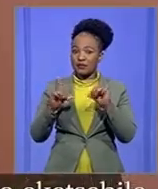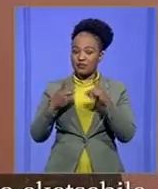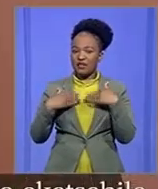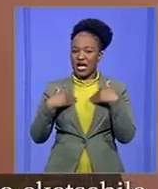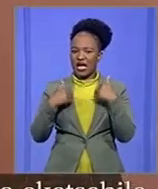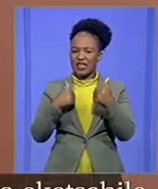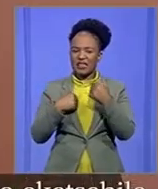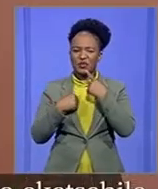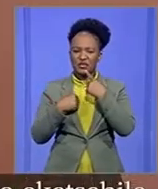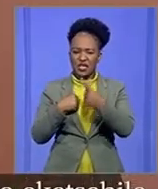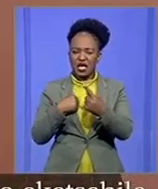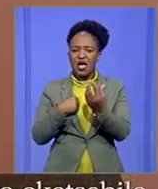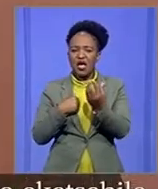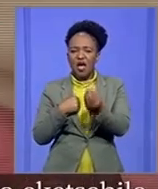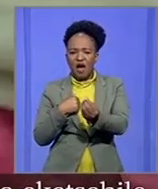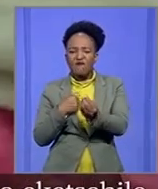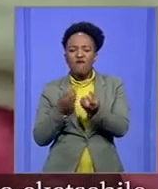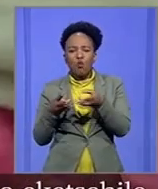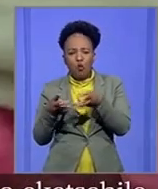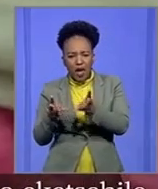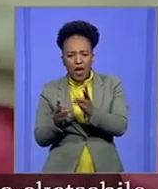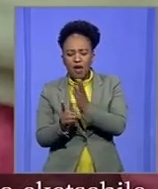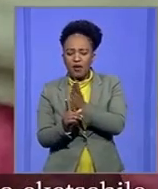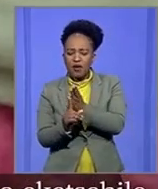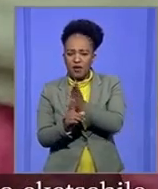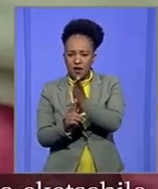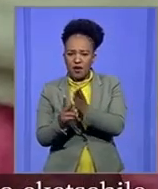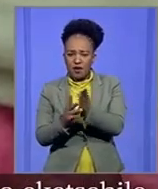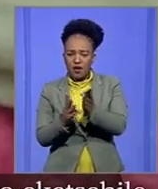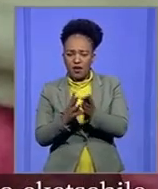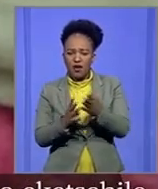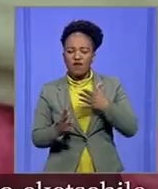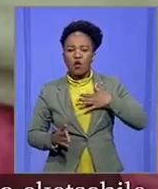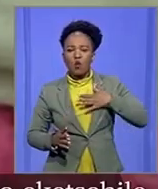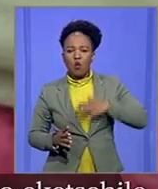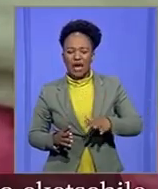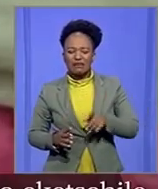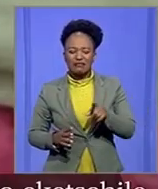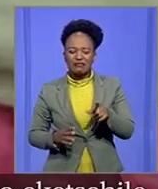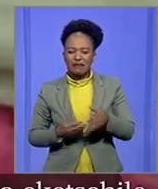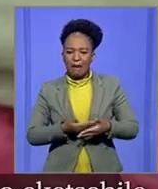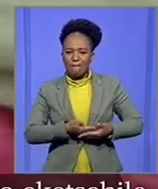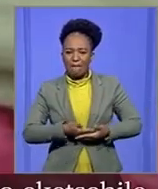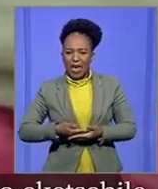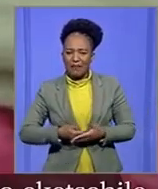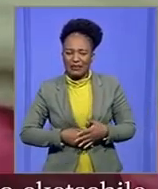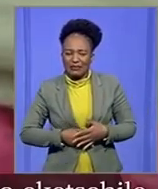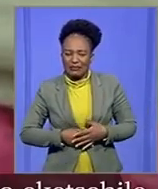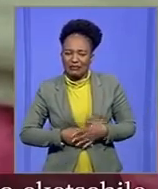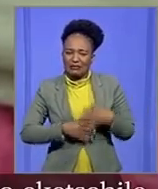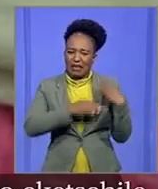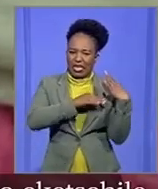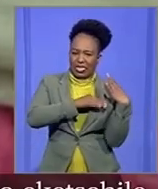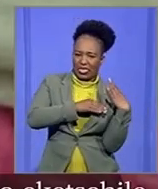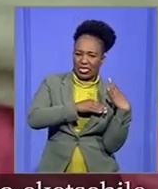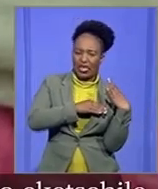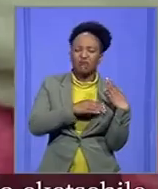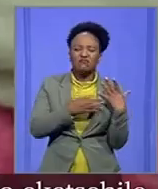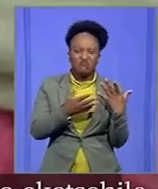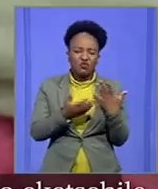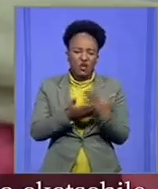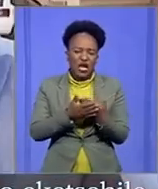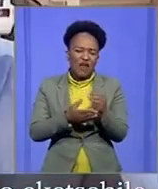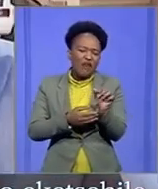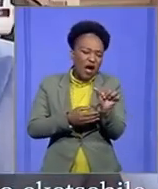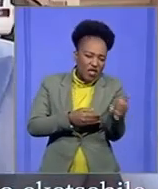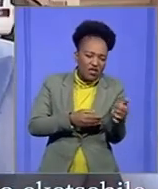le malwa tse di ka dirisiwang fa motho a batla go bolaya kimo le ditsela tsa go thusa basadi ba ba